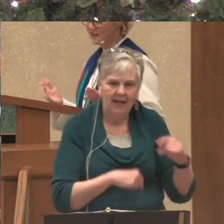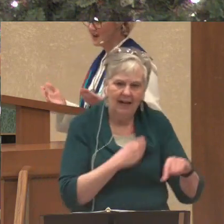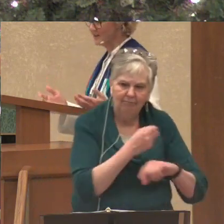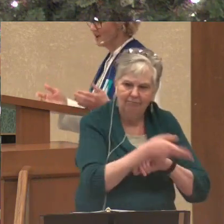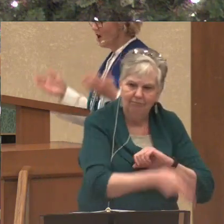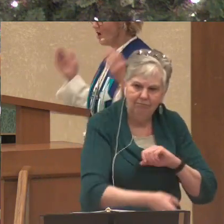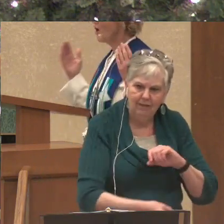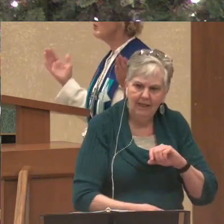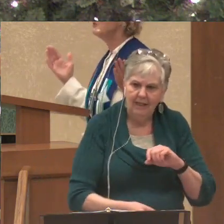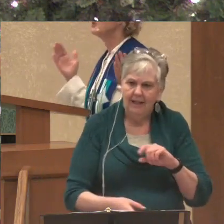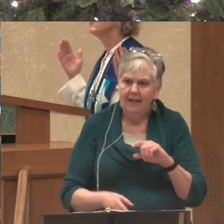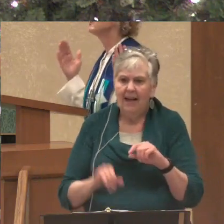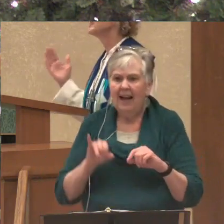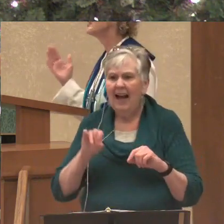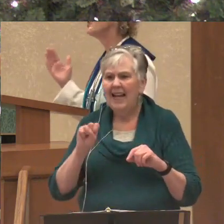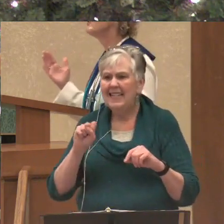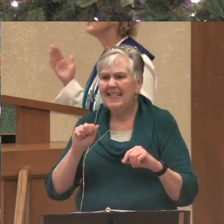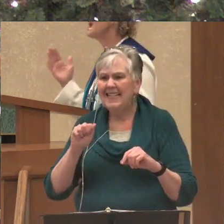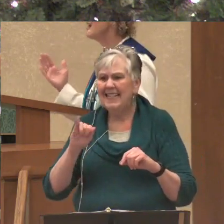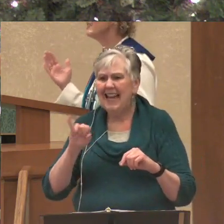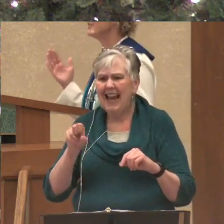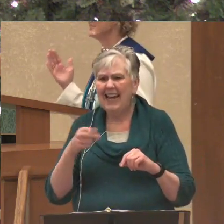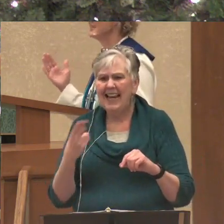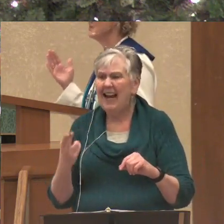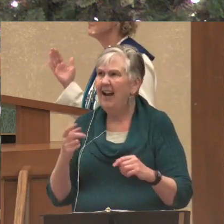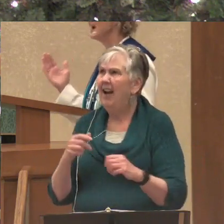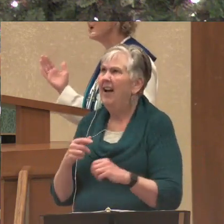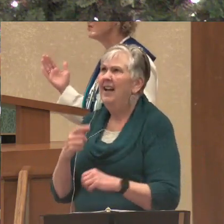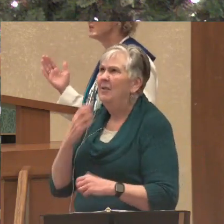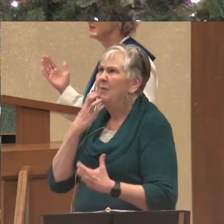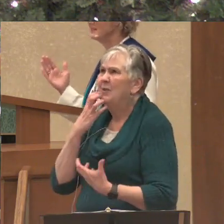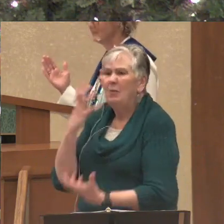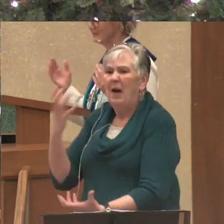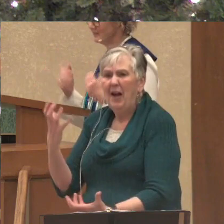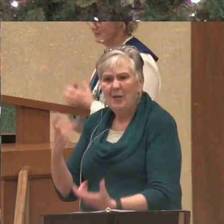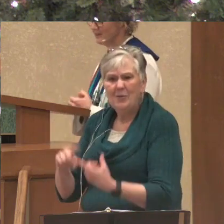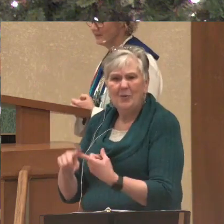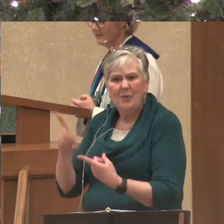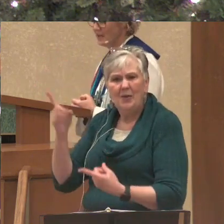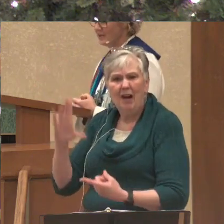out to God, "Oh, that you would tear open the heavens and come down."